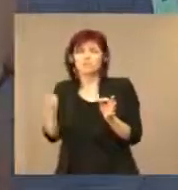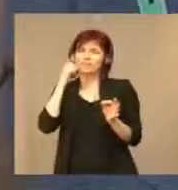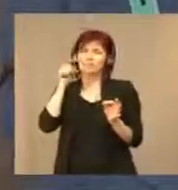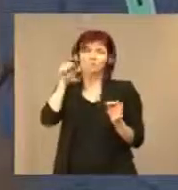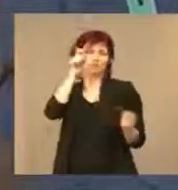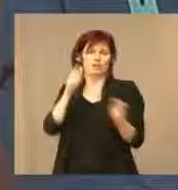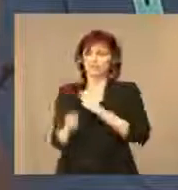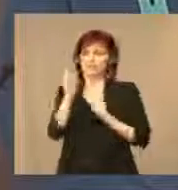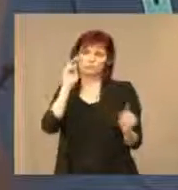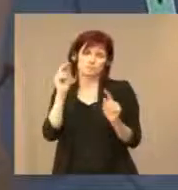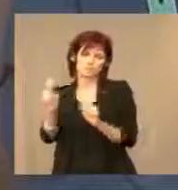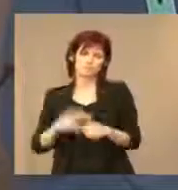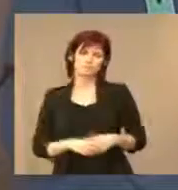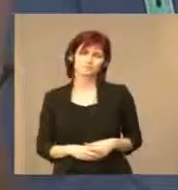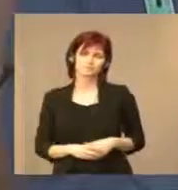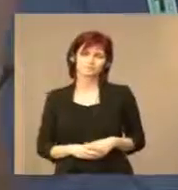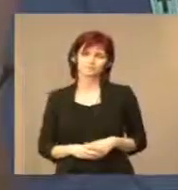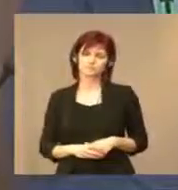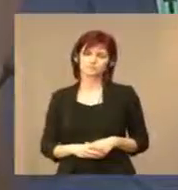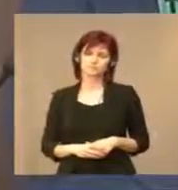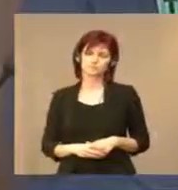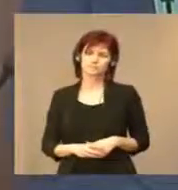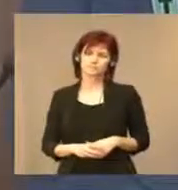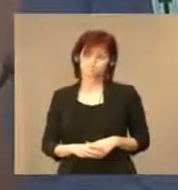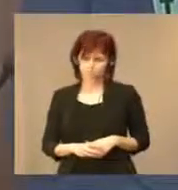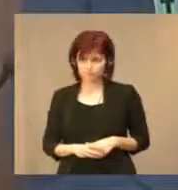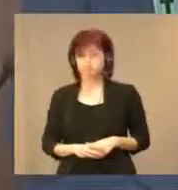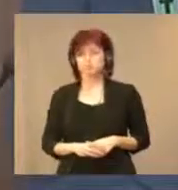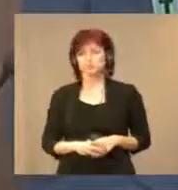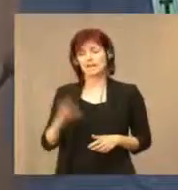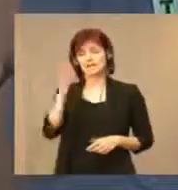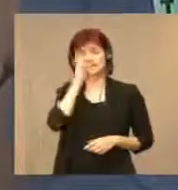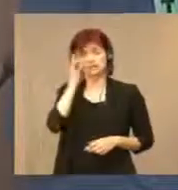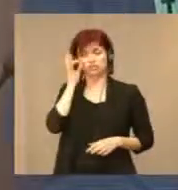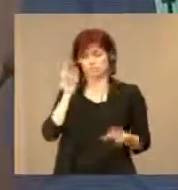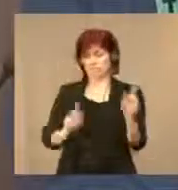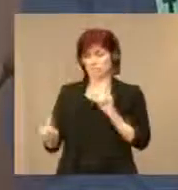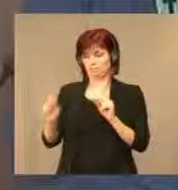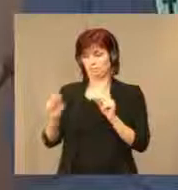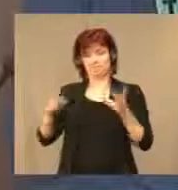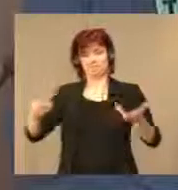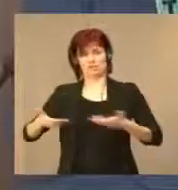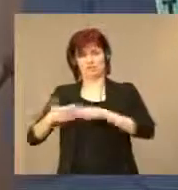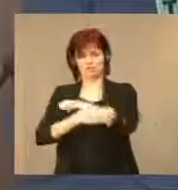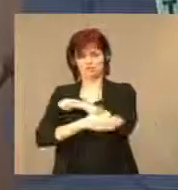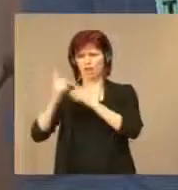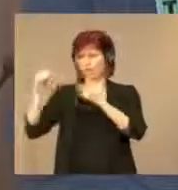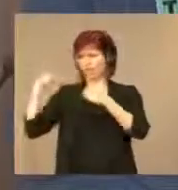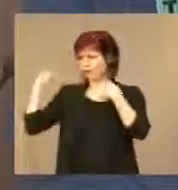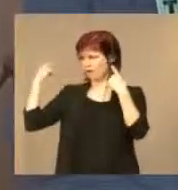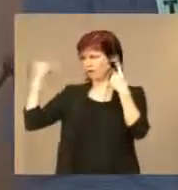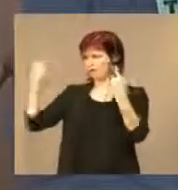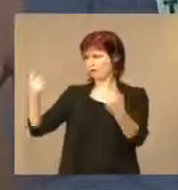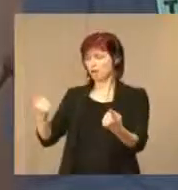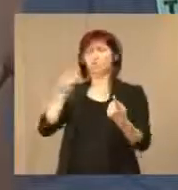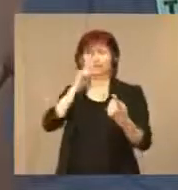that. I often think about how long it took Indigenous people in this country, and maybe we're still working at it, but we've come a